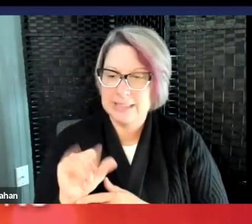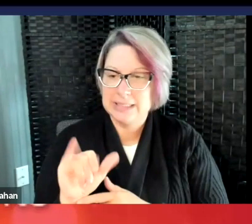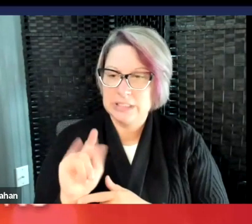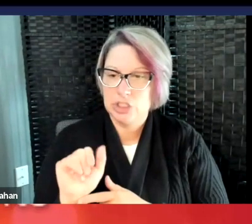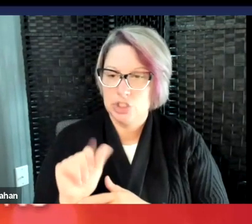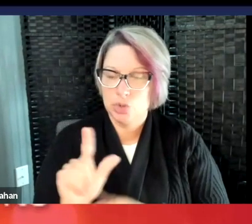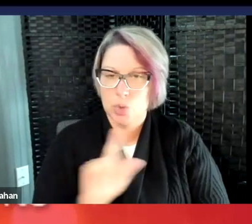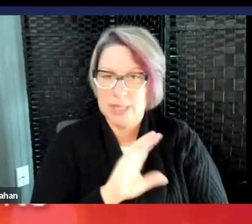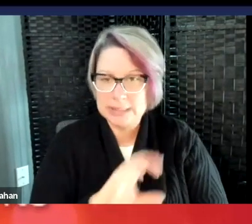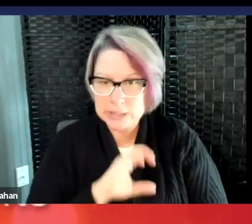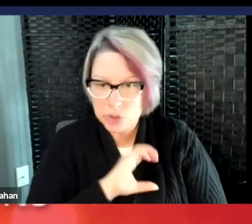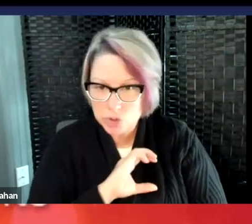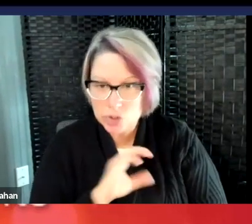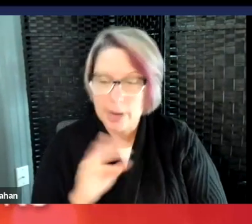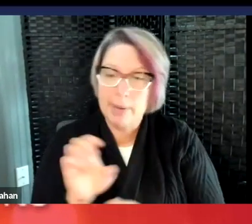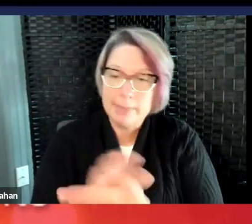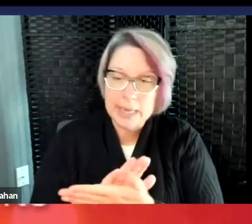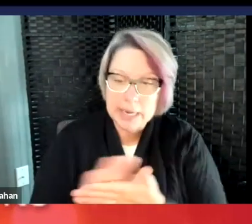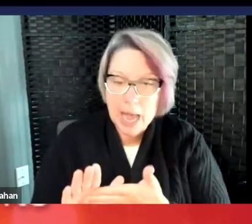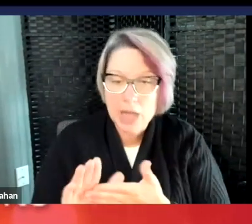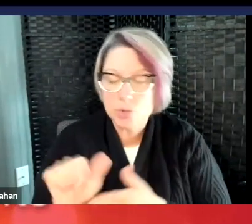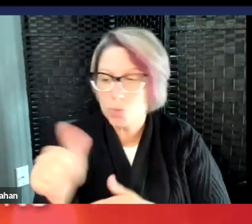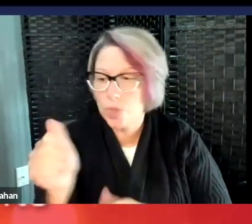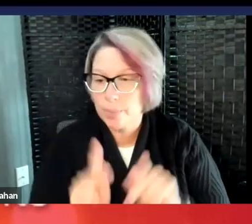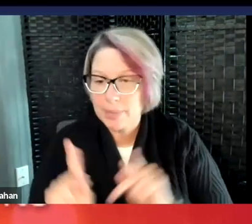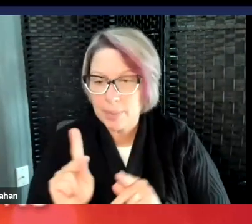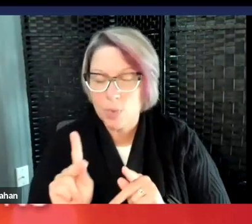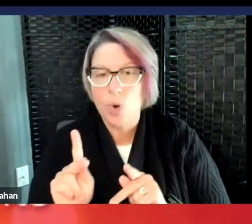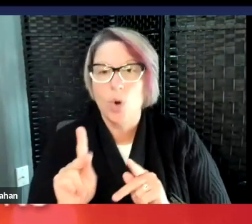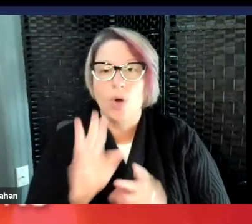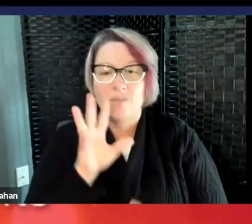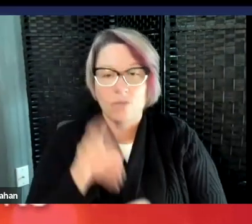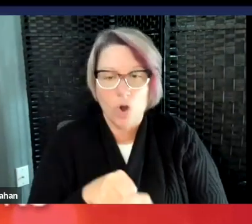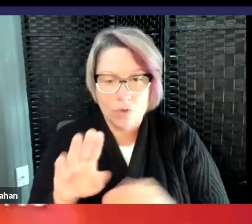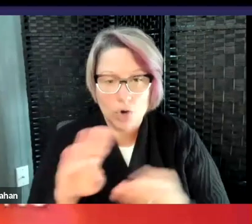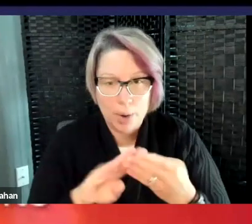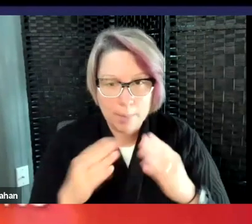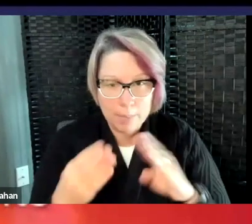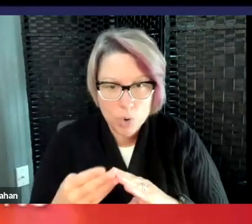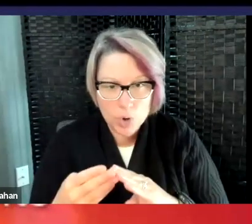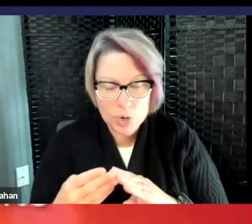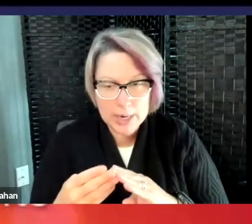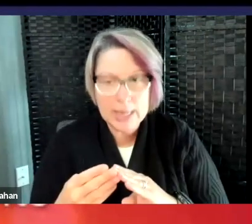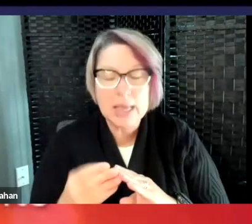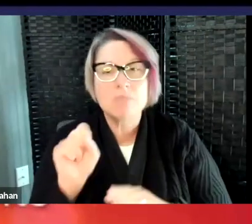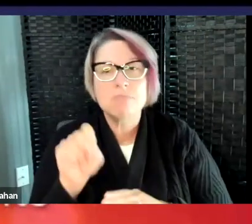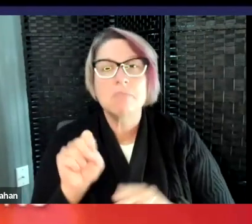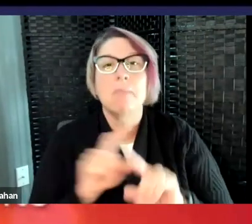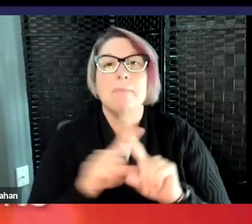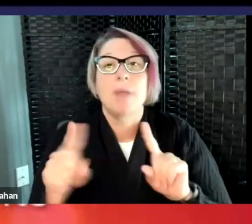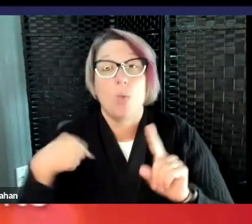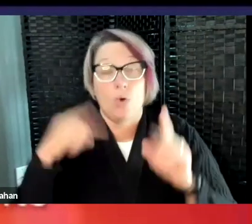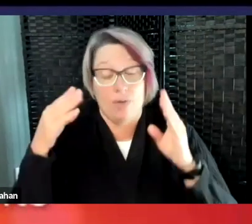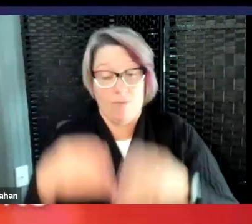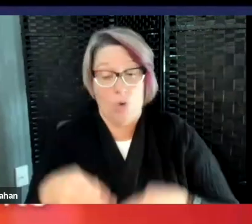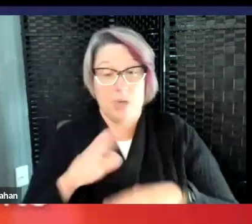community, being kind towards others, there's lots of things about being a good citizen, but we're talking digital citizen. And all of you